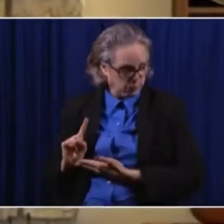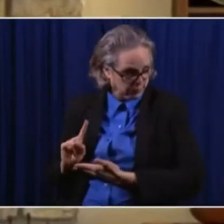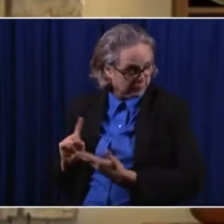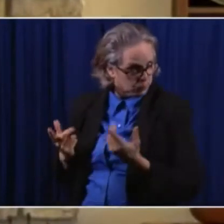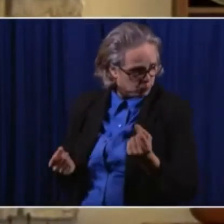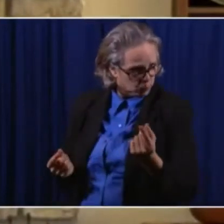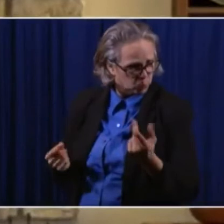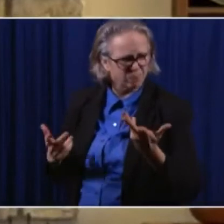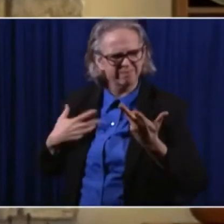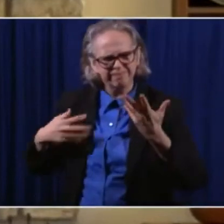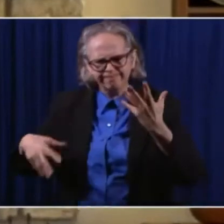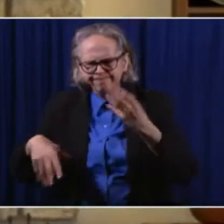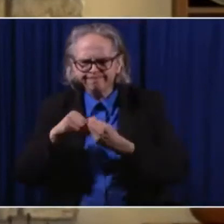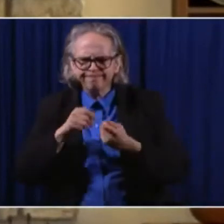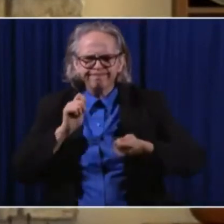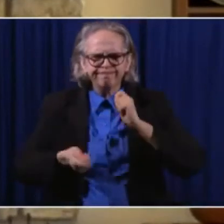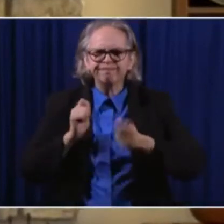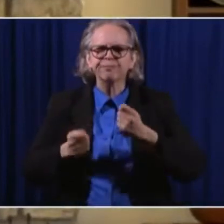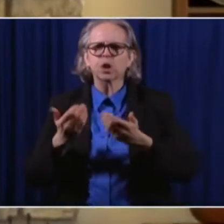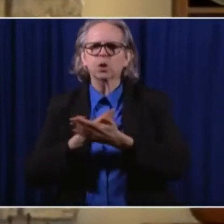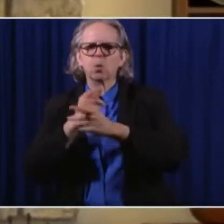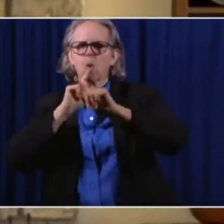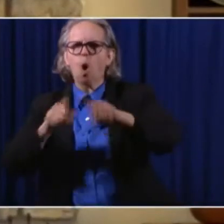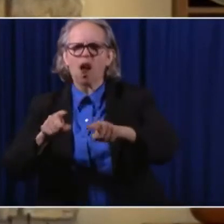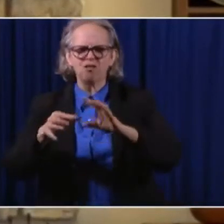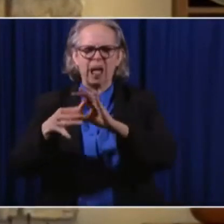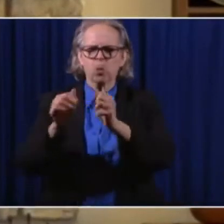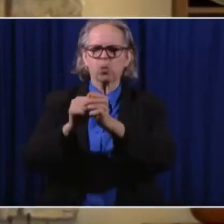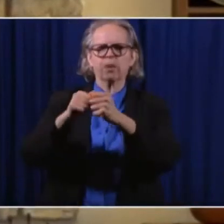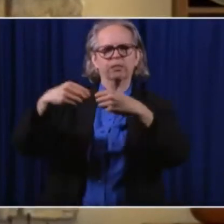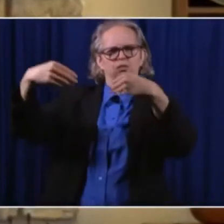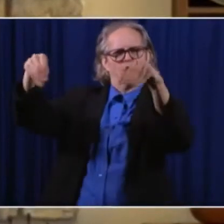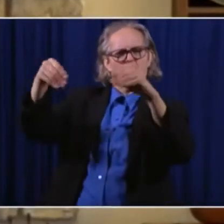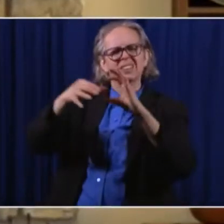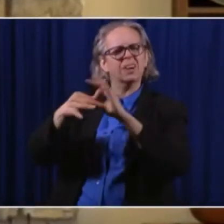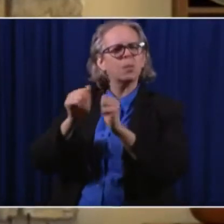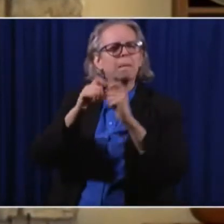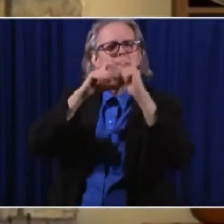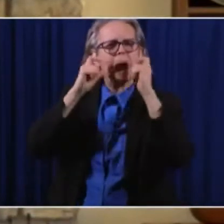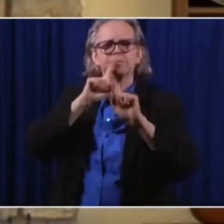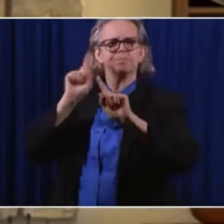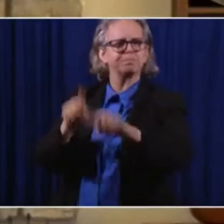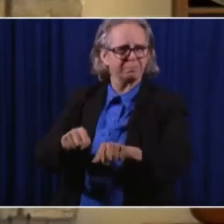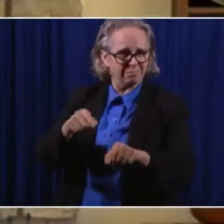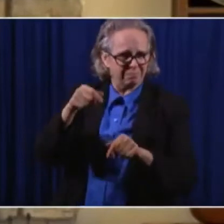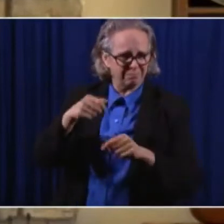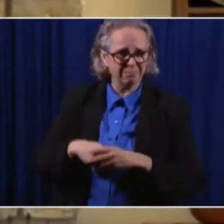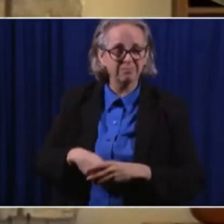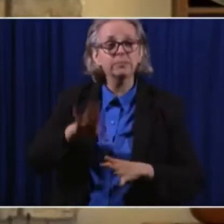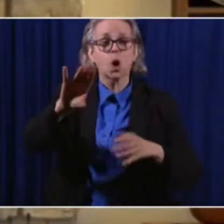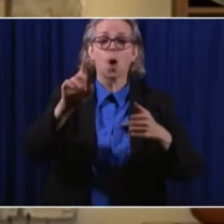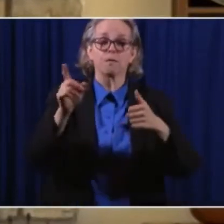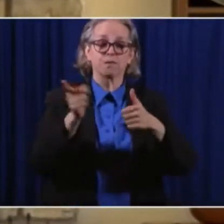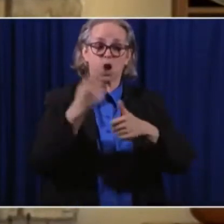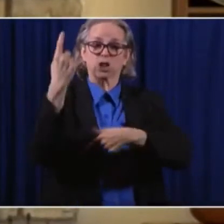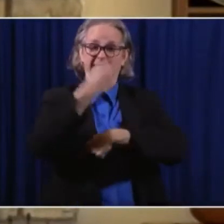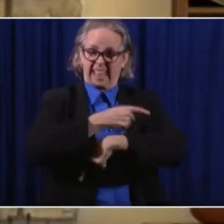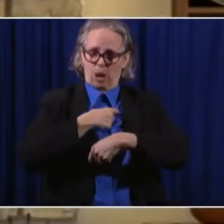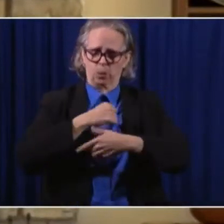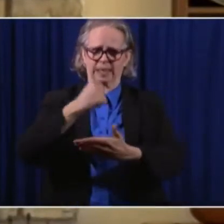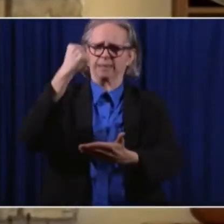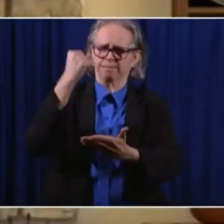had inspectors go out yesterday for the first day. Again, our goal is to protect the workers in